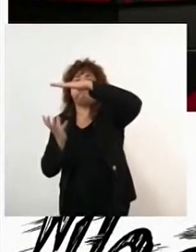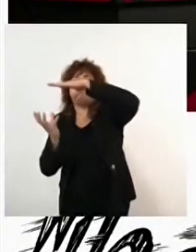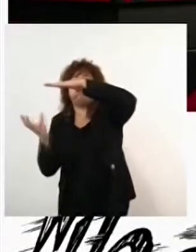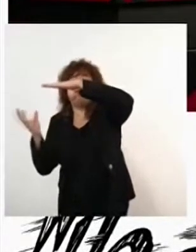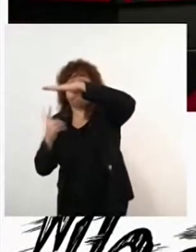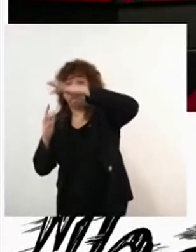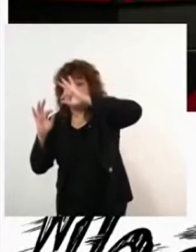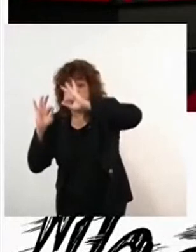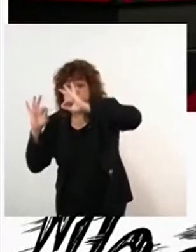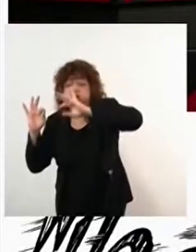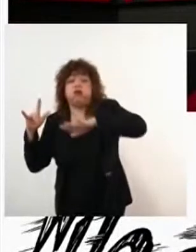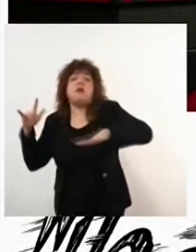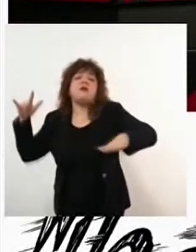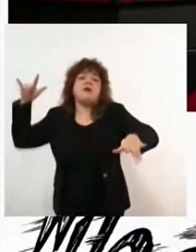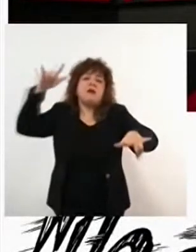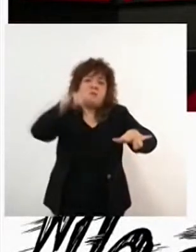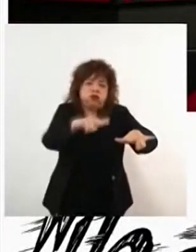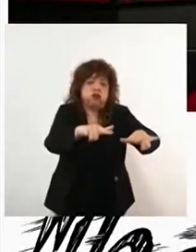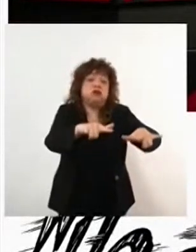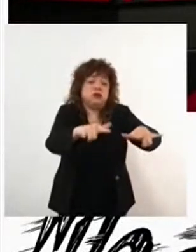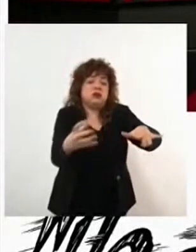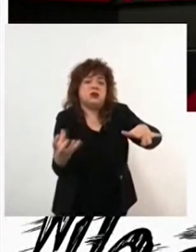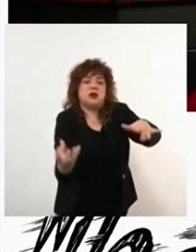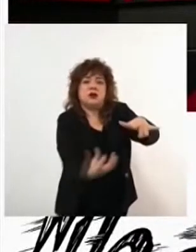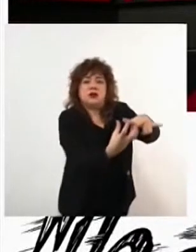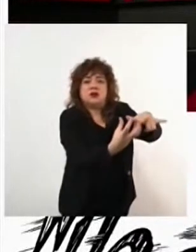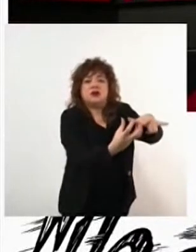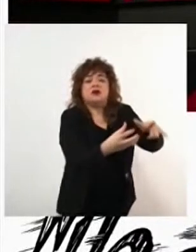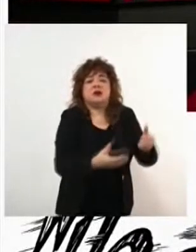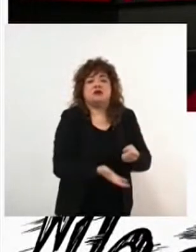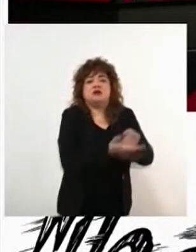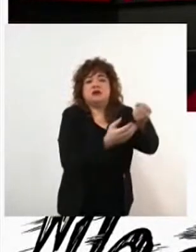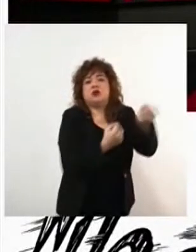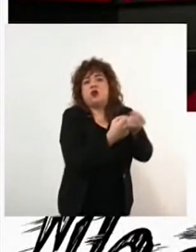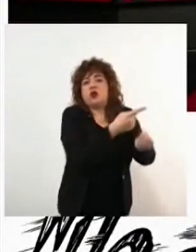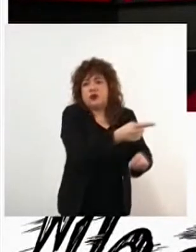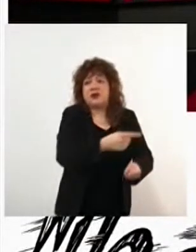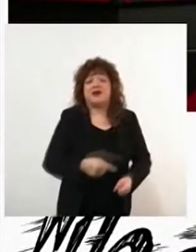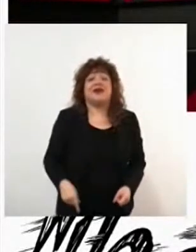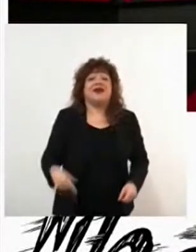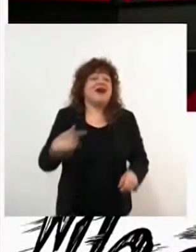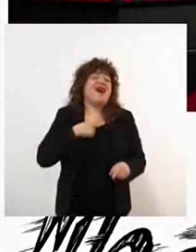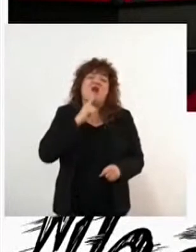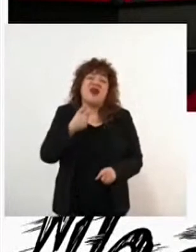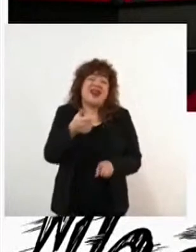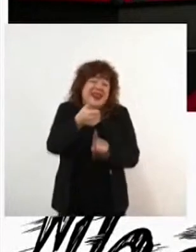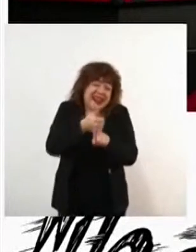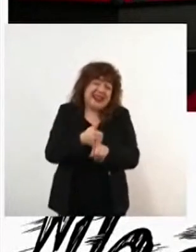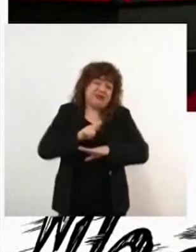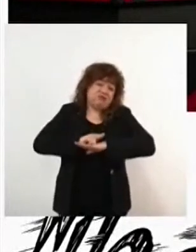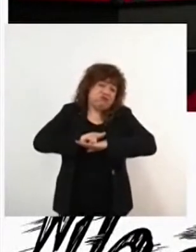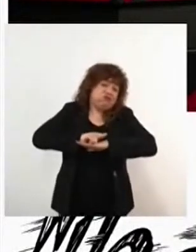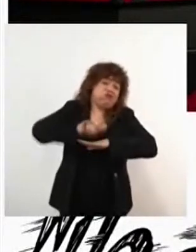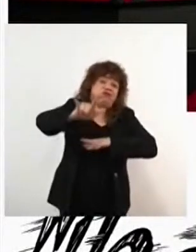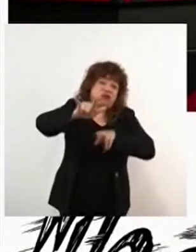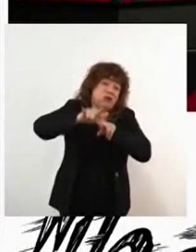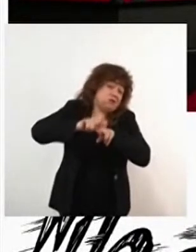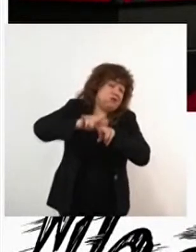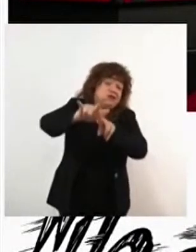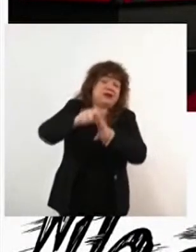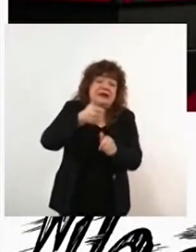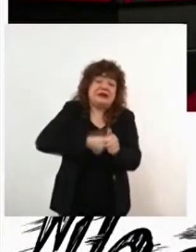As to the future, I mean, I'm obviously excited about every single rocket launch and all the different things